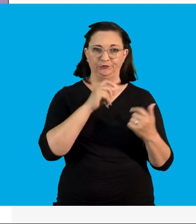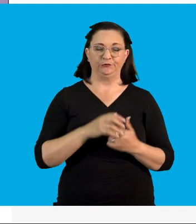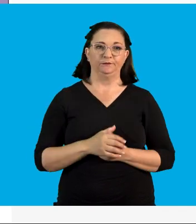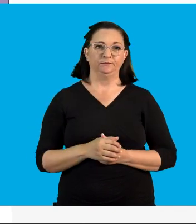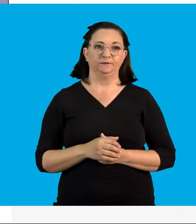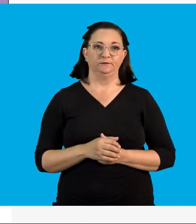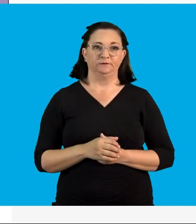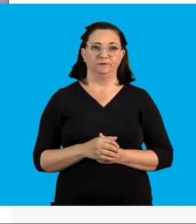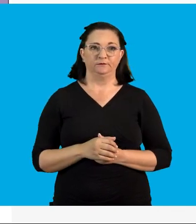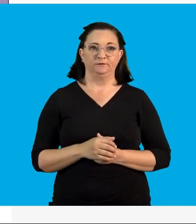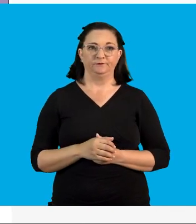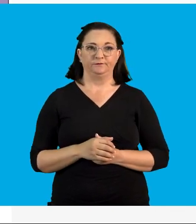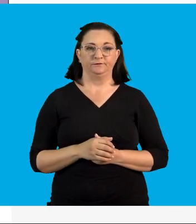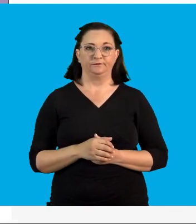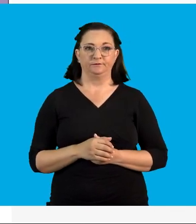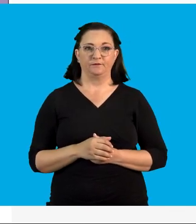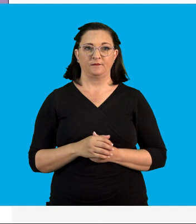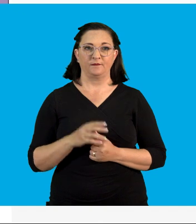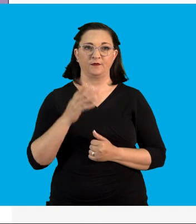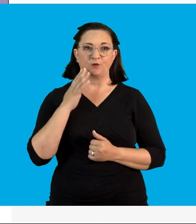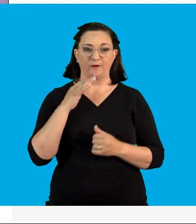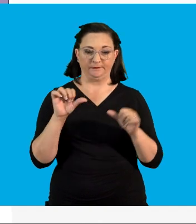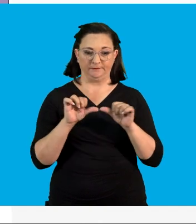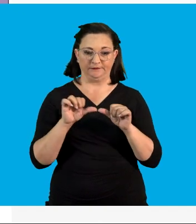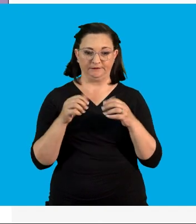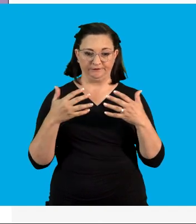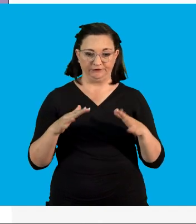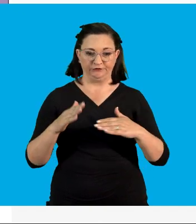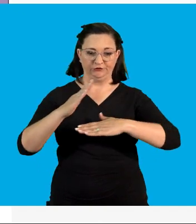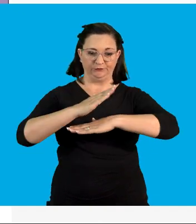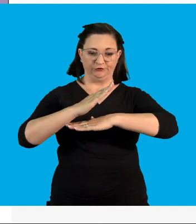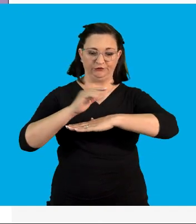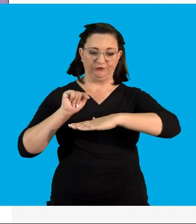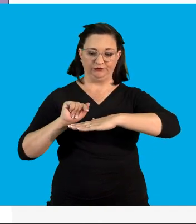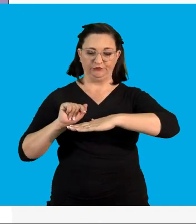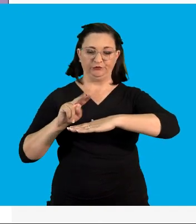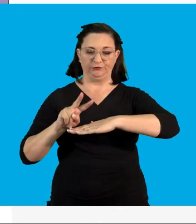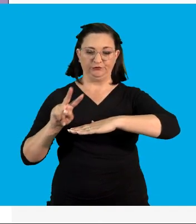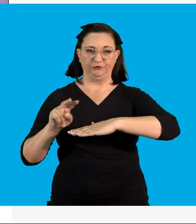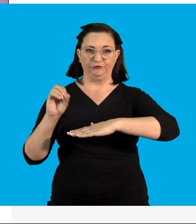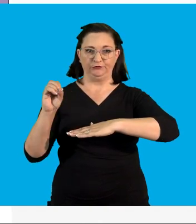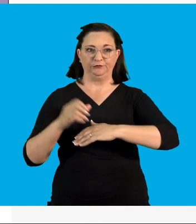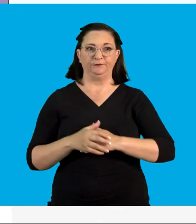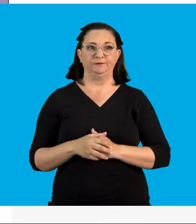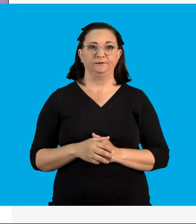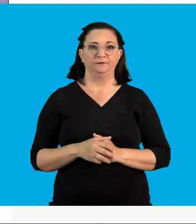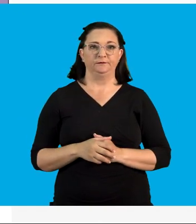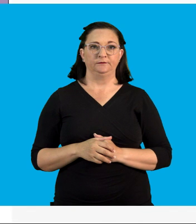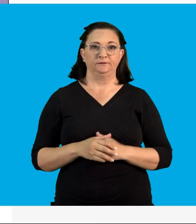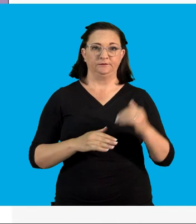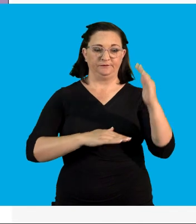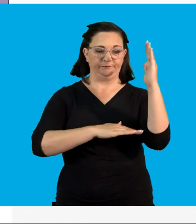I'm beginning. And then after measuring that, that gives us 22 degrees. And then we move the triangle to the other